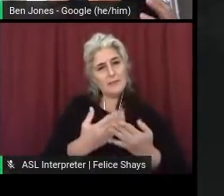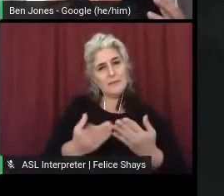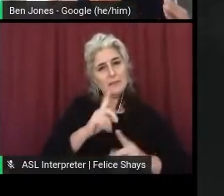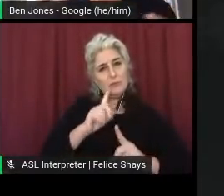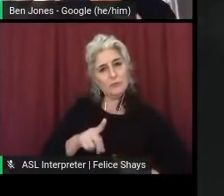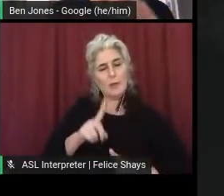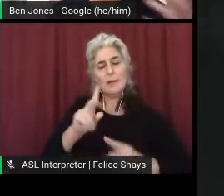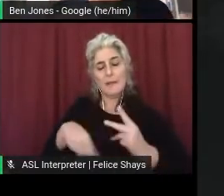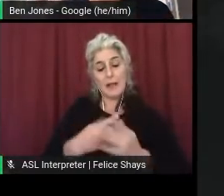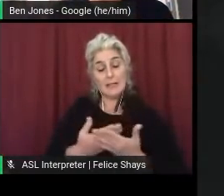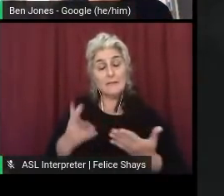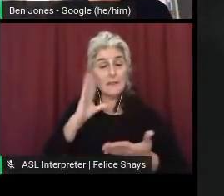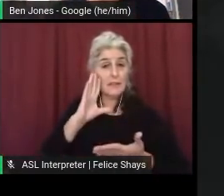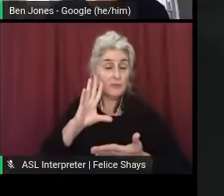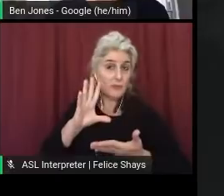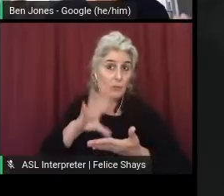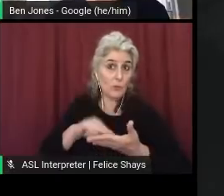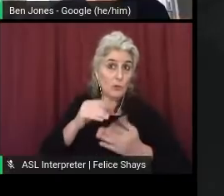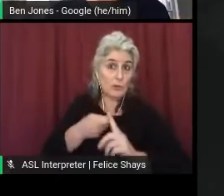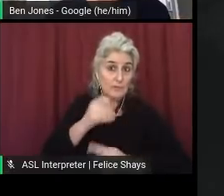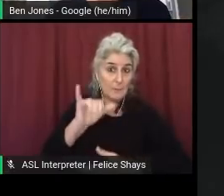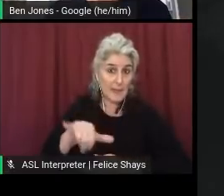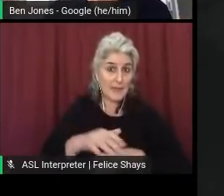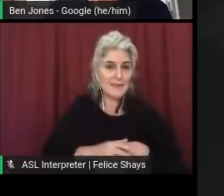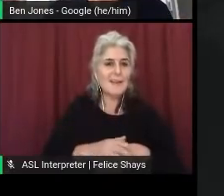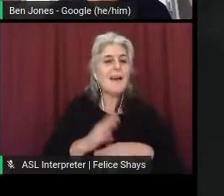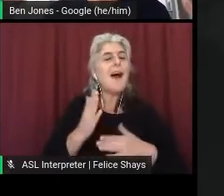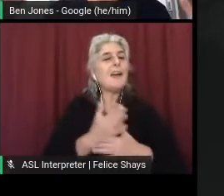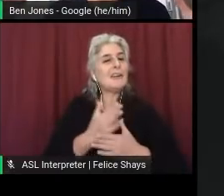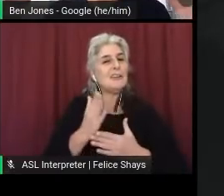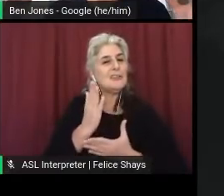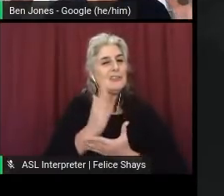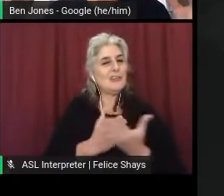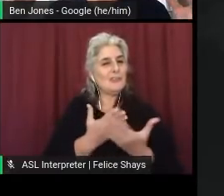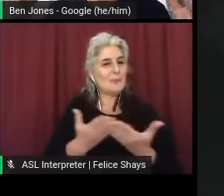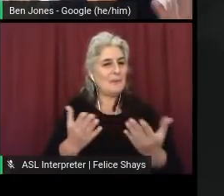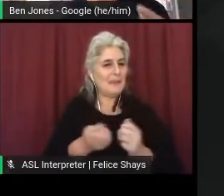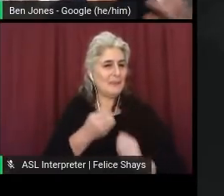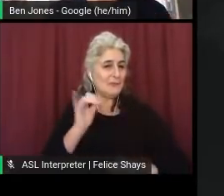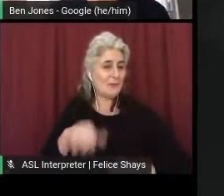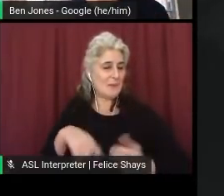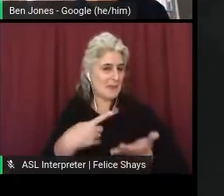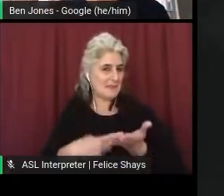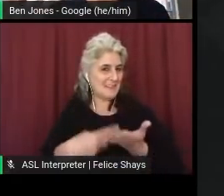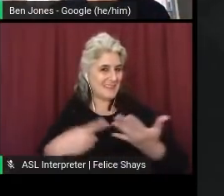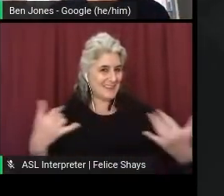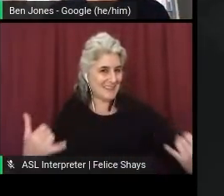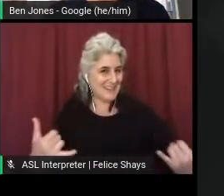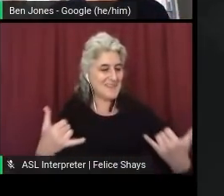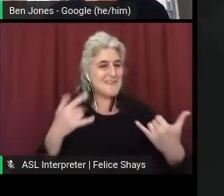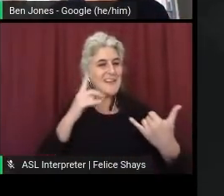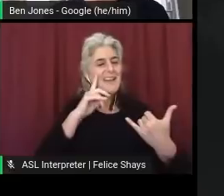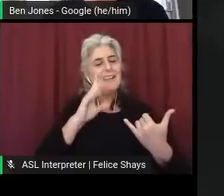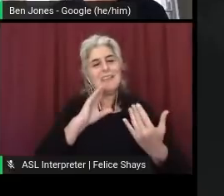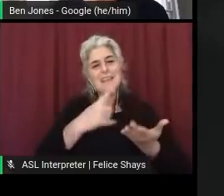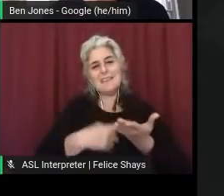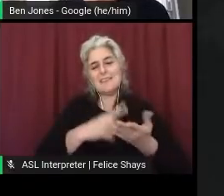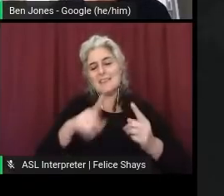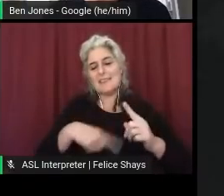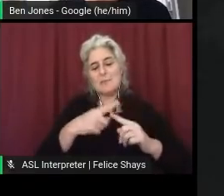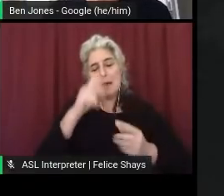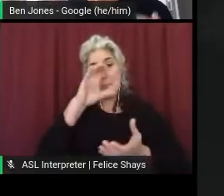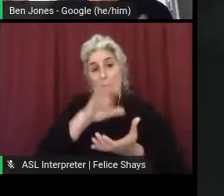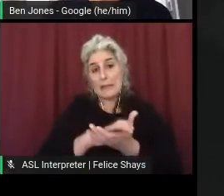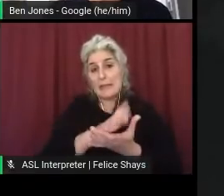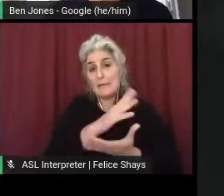them. So I'm going to share some pieces of that with you now. They're focused on belief and behavior in the time